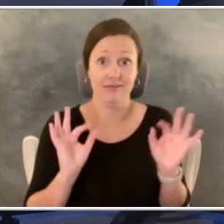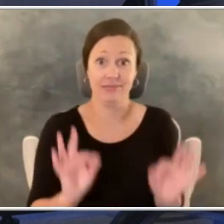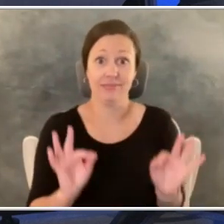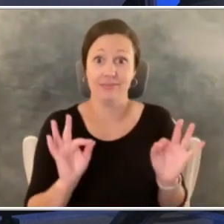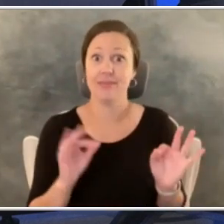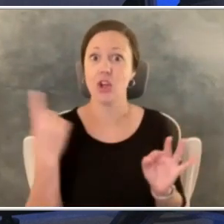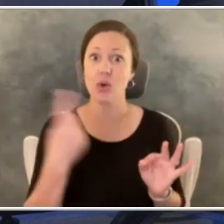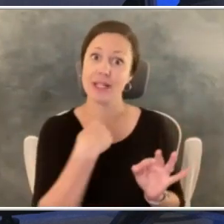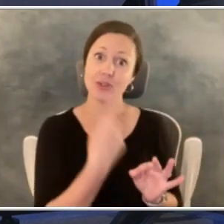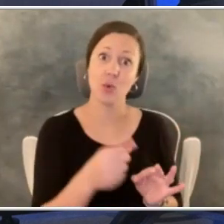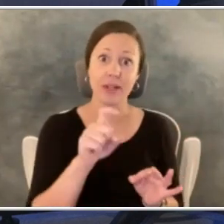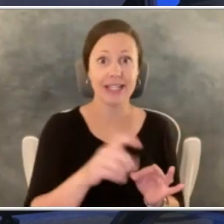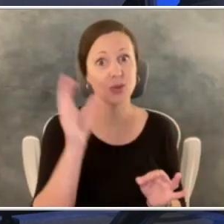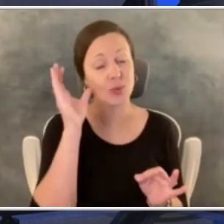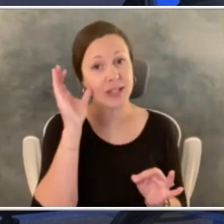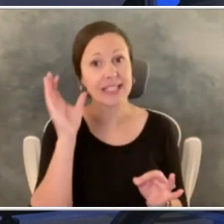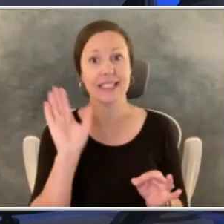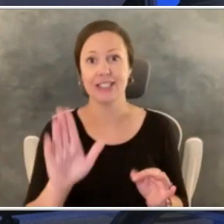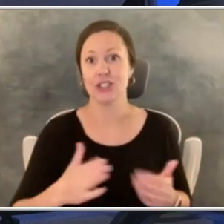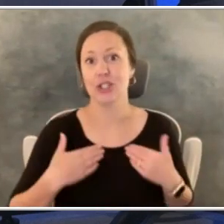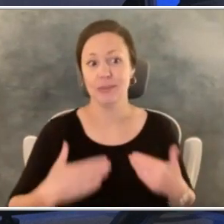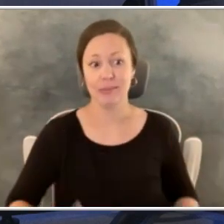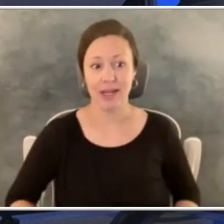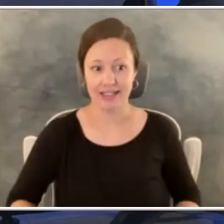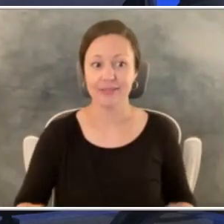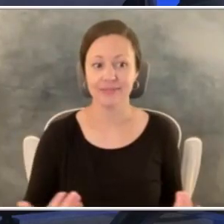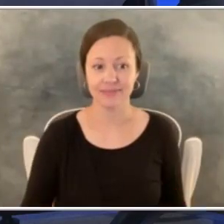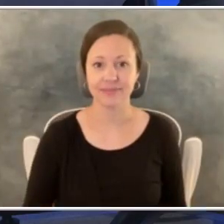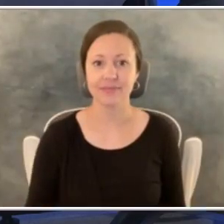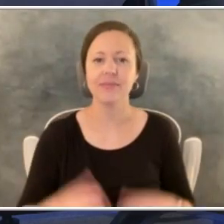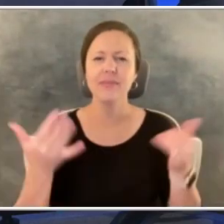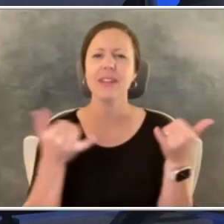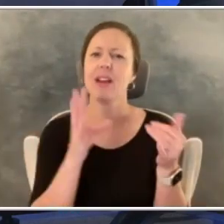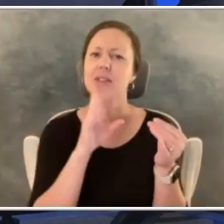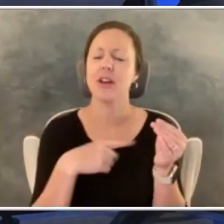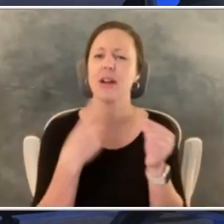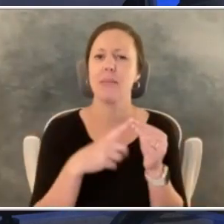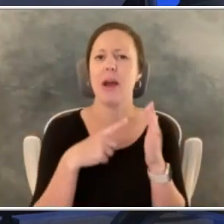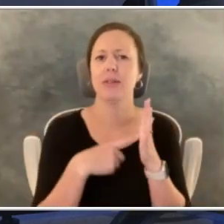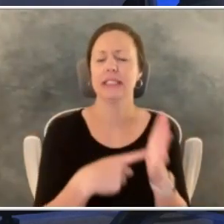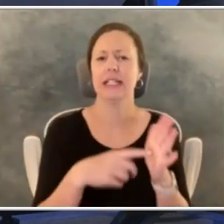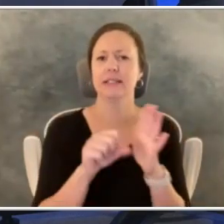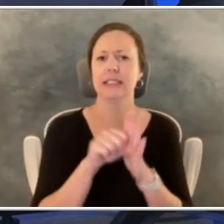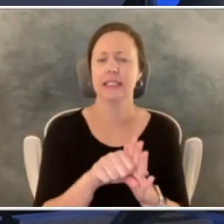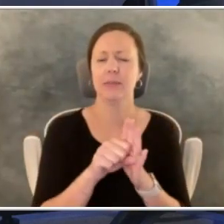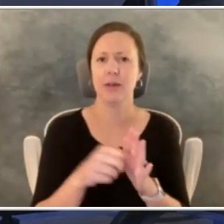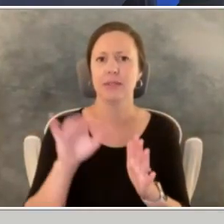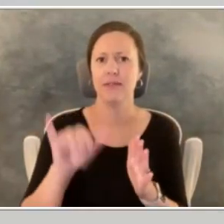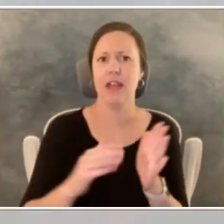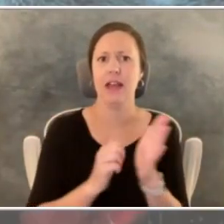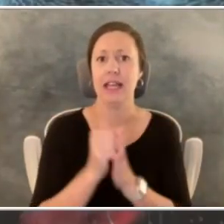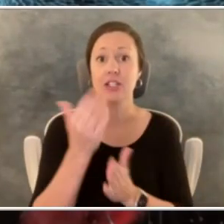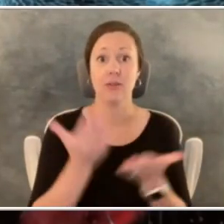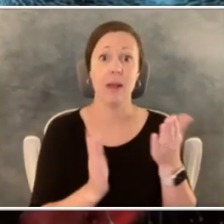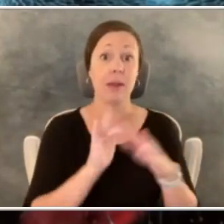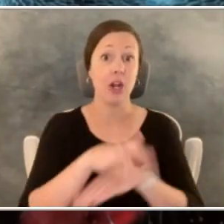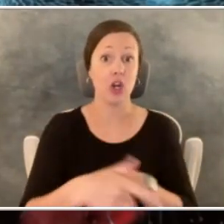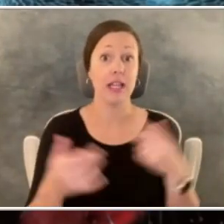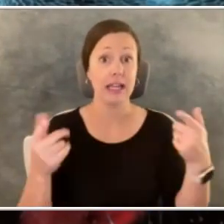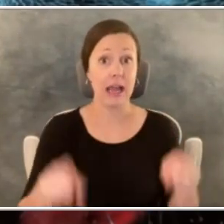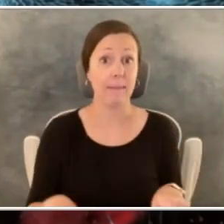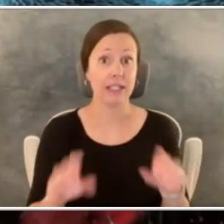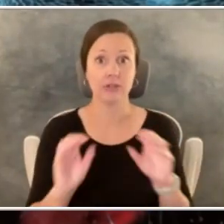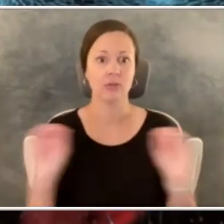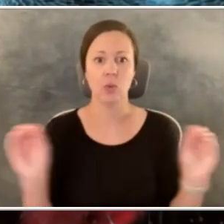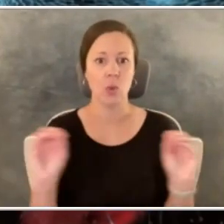let's turn now and let's talk about those signs and symptoms of prostate cancer, because in early stages, you may have no symptoms at all, and that's why the screening